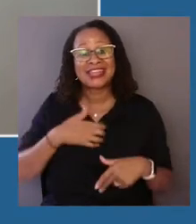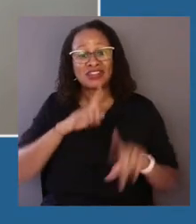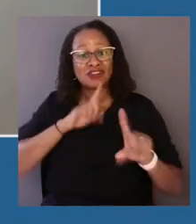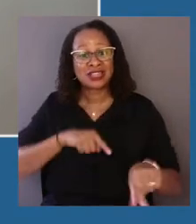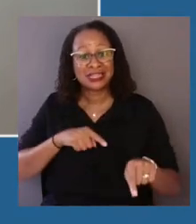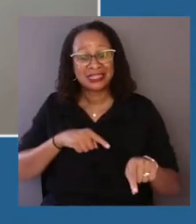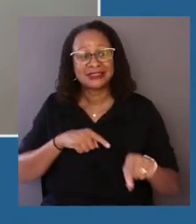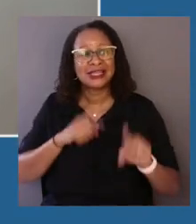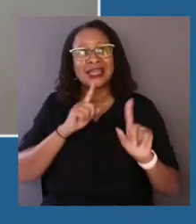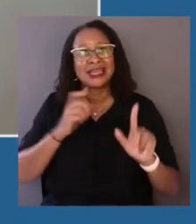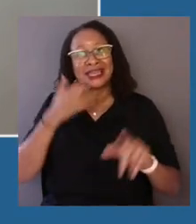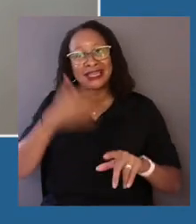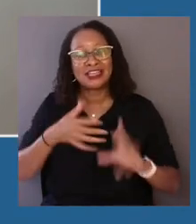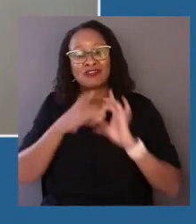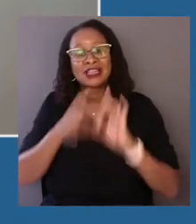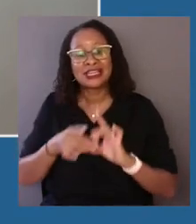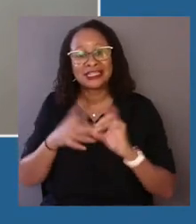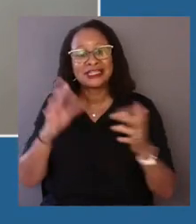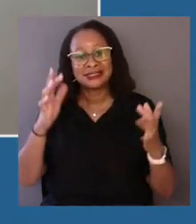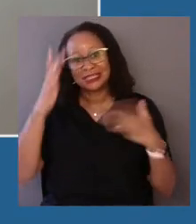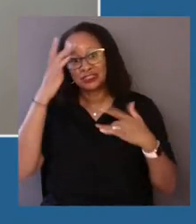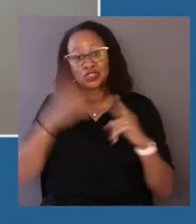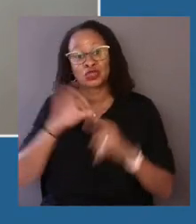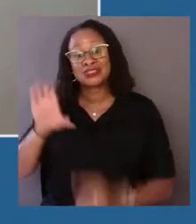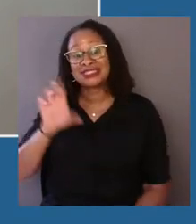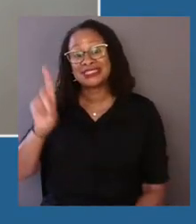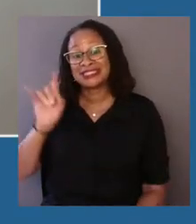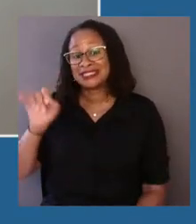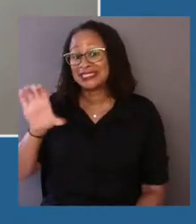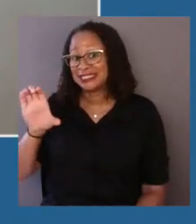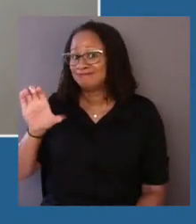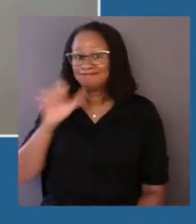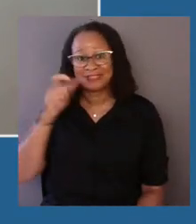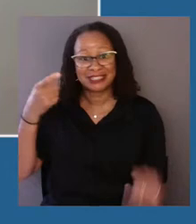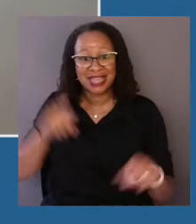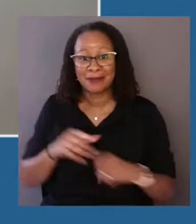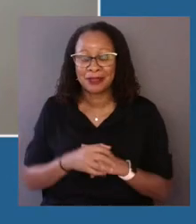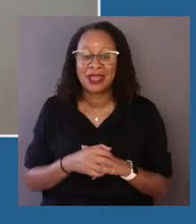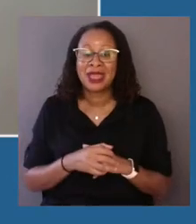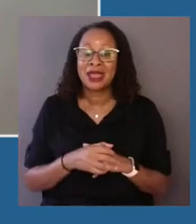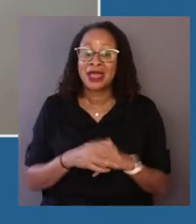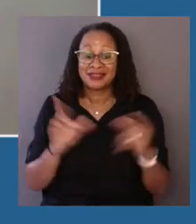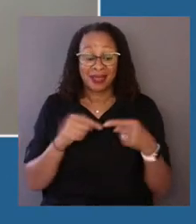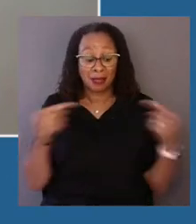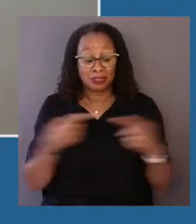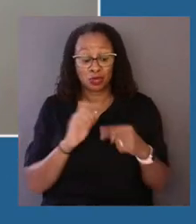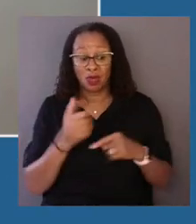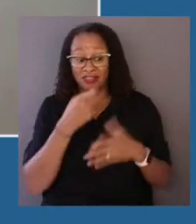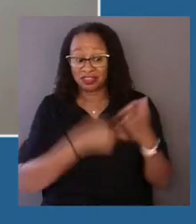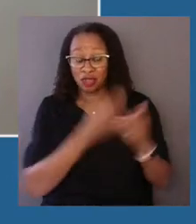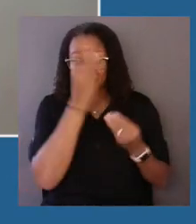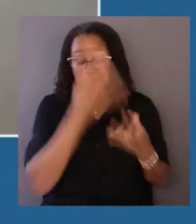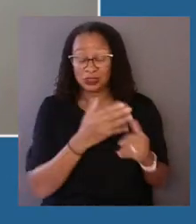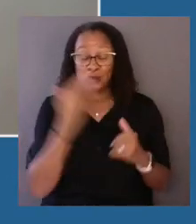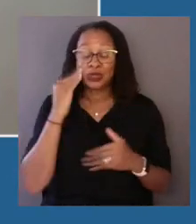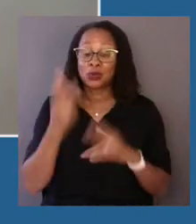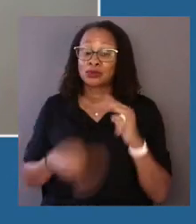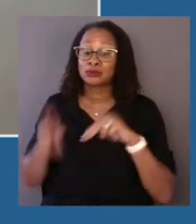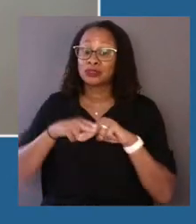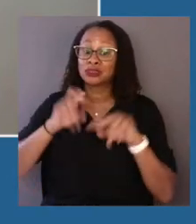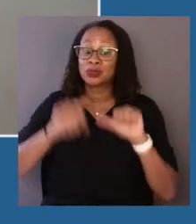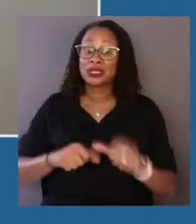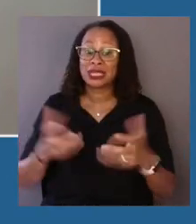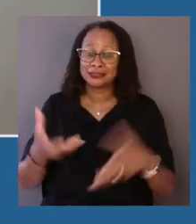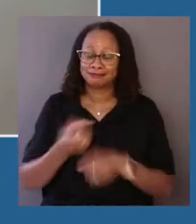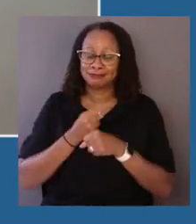way. But the flip side of all of this scary cost information is that we know increasingly that we can achieve huge health